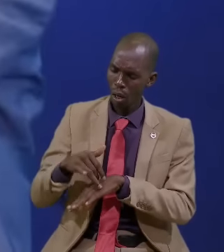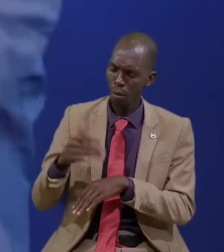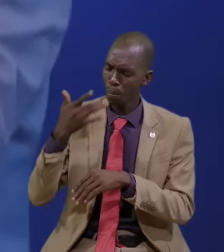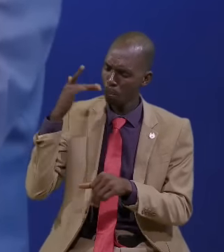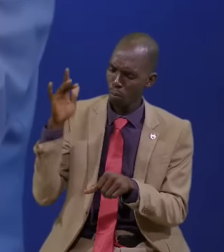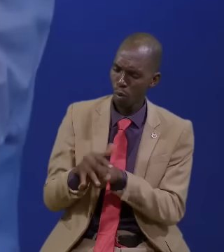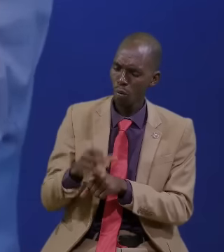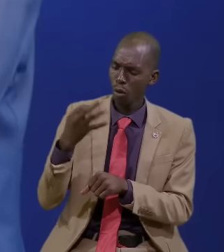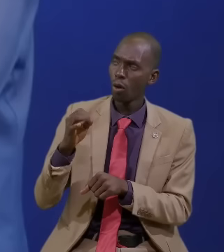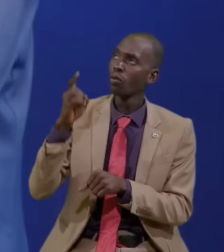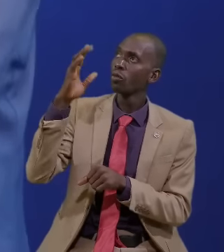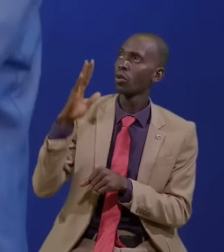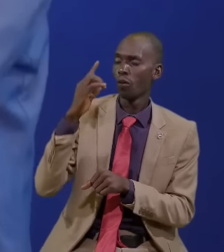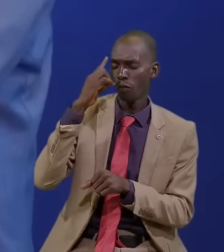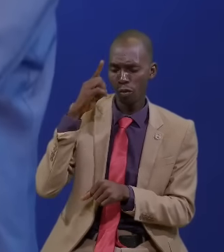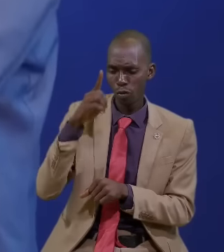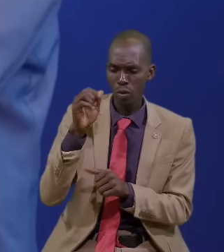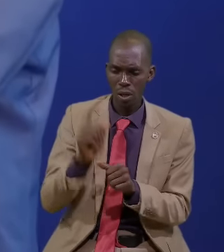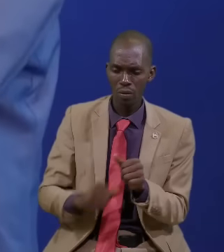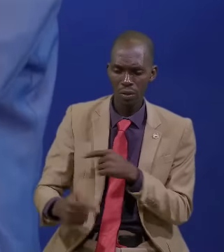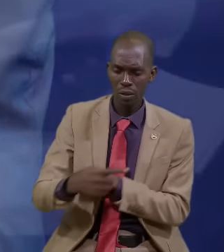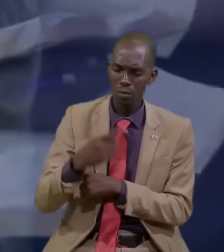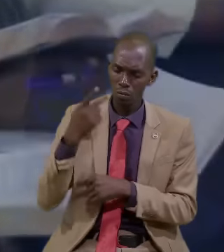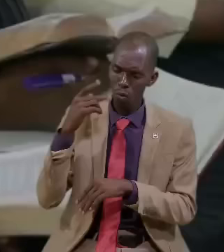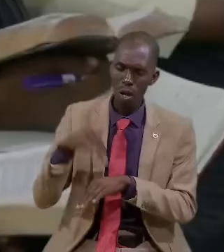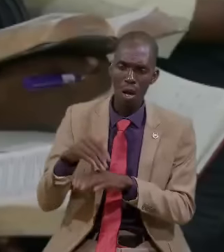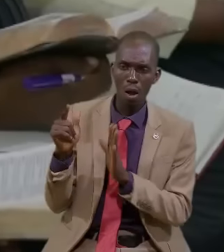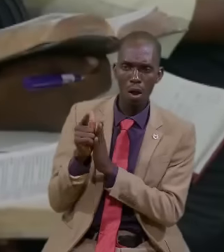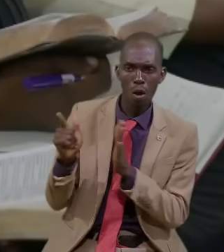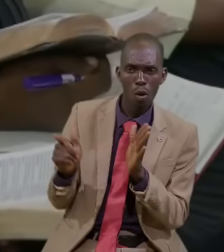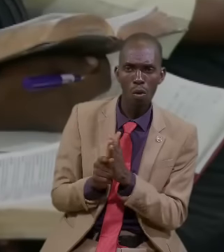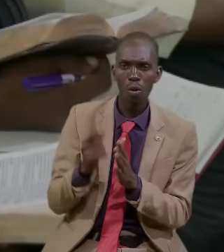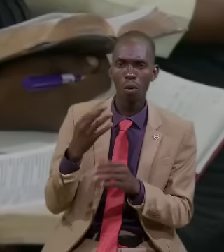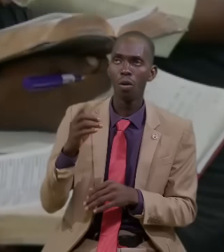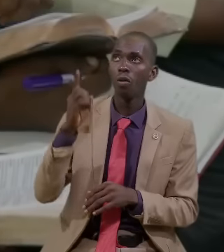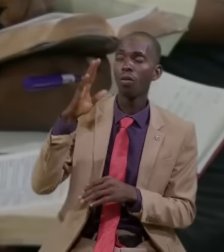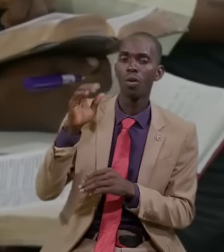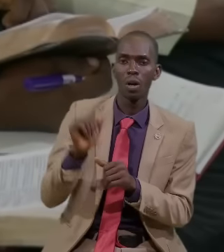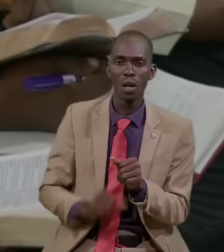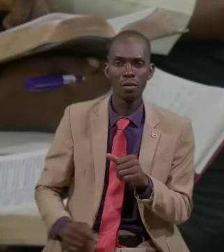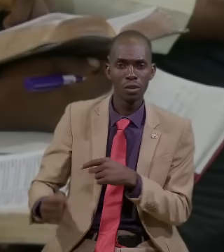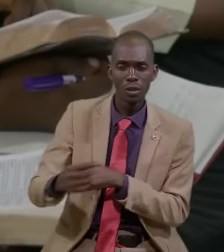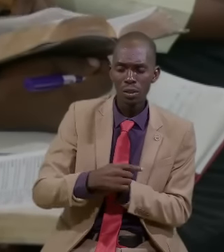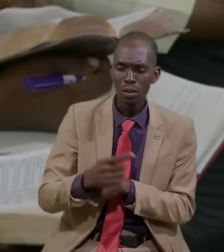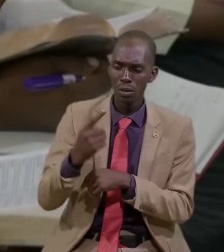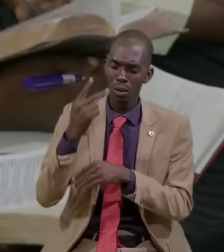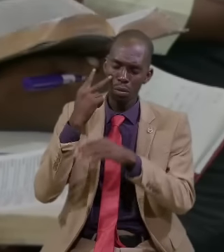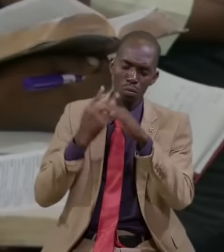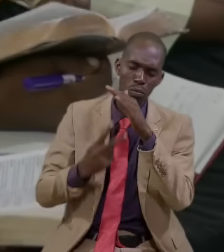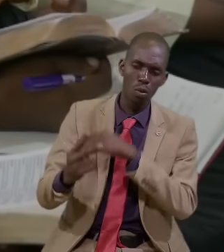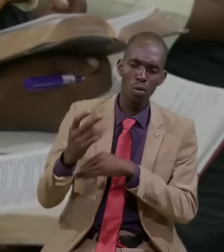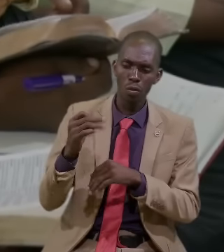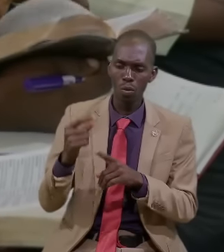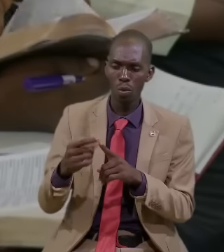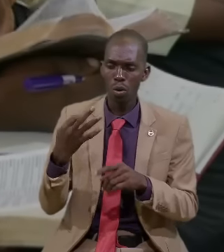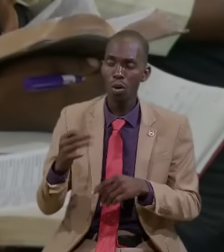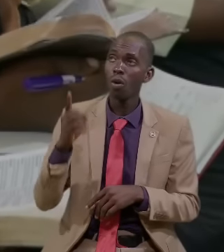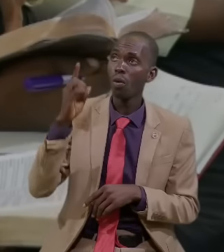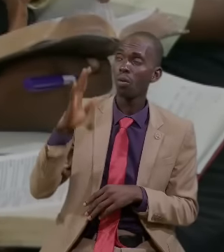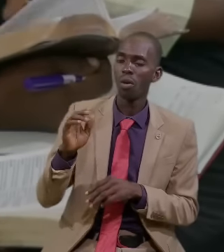the precepts of God every day, the prophecy of the word every day, and you look at what the word